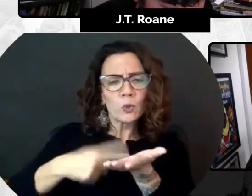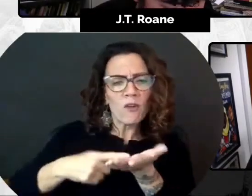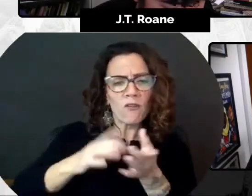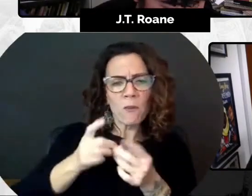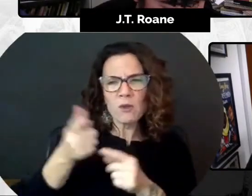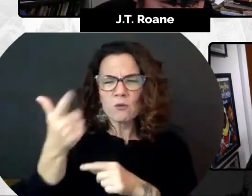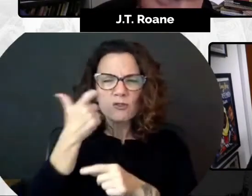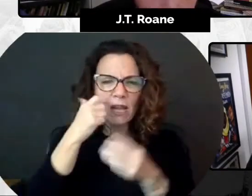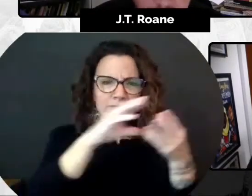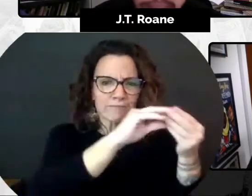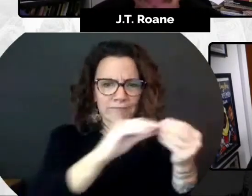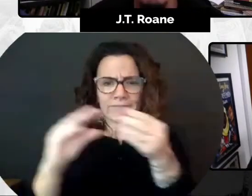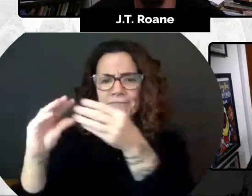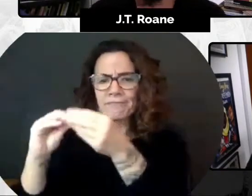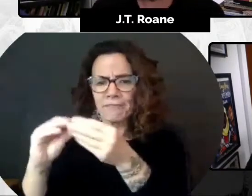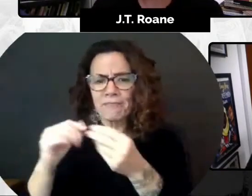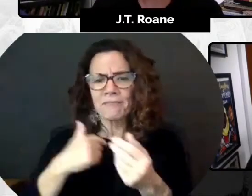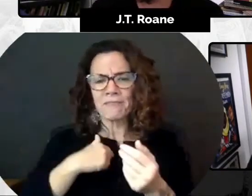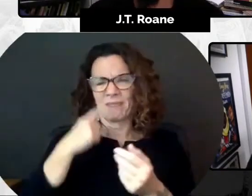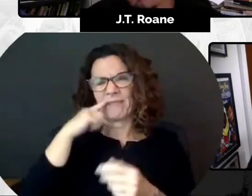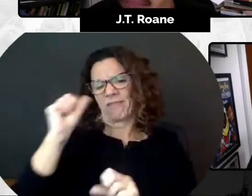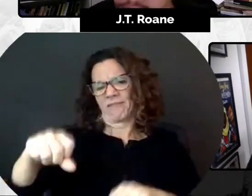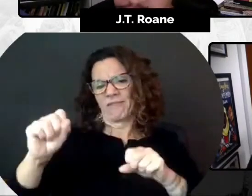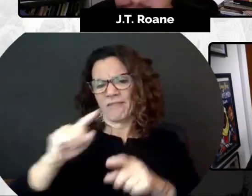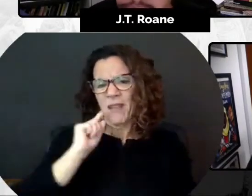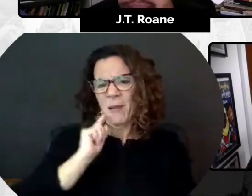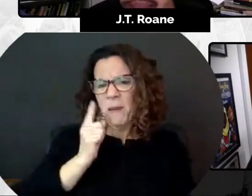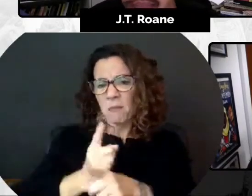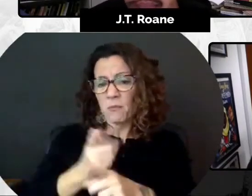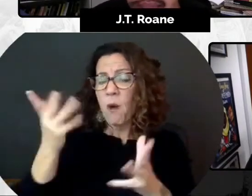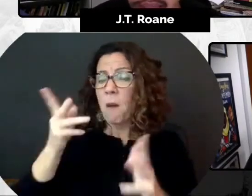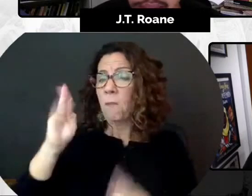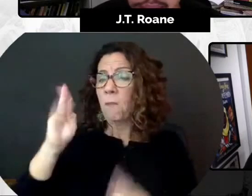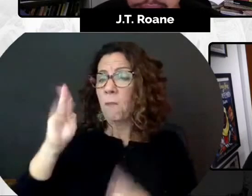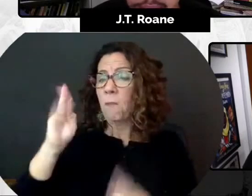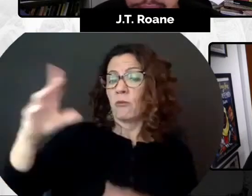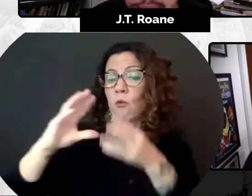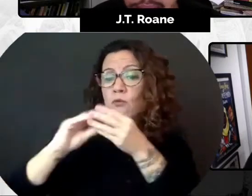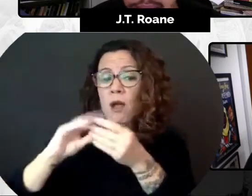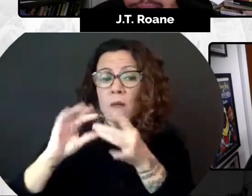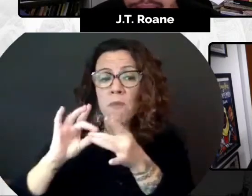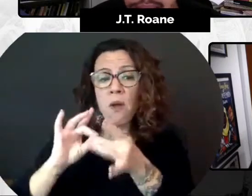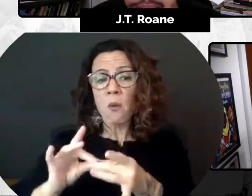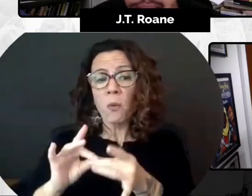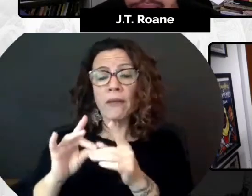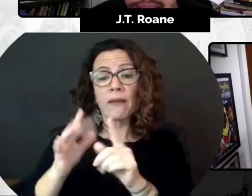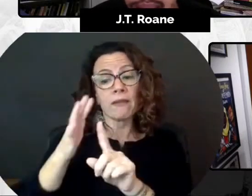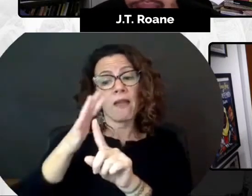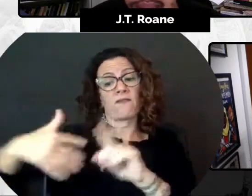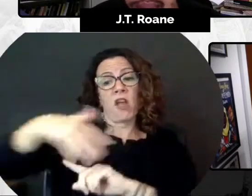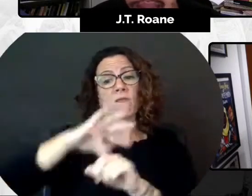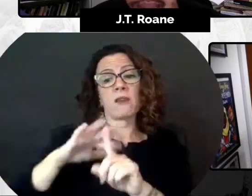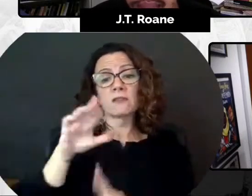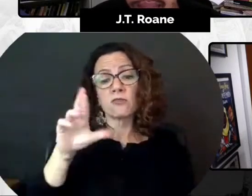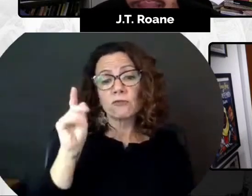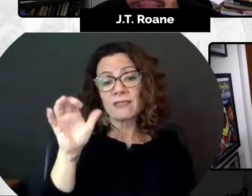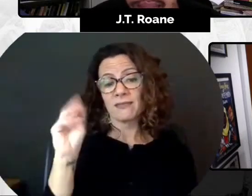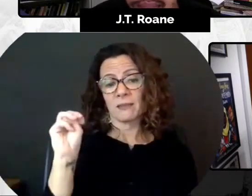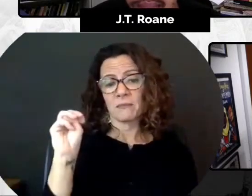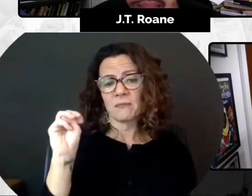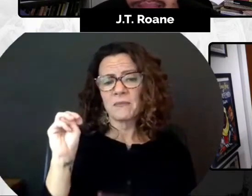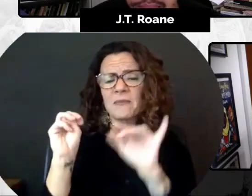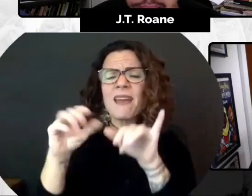absolutely, I think BP, what you're talking about with, the environmental racism, it's not sort of an additional thing on top of prisons,